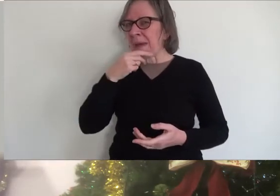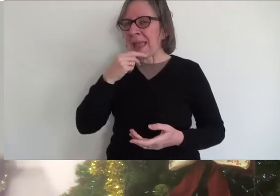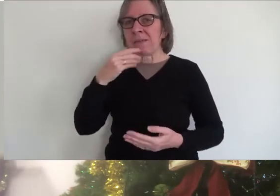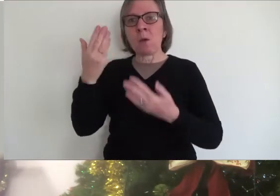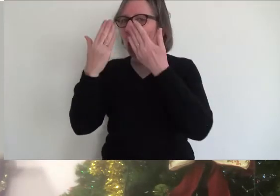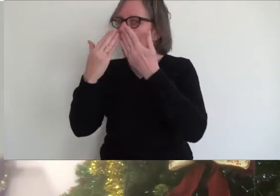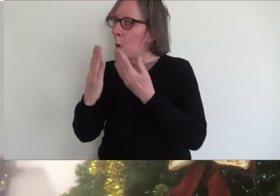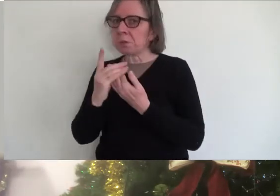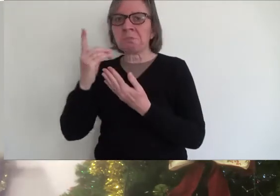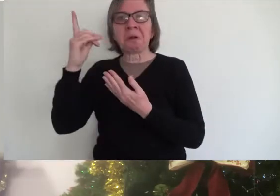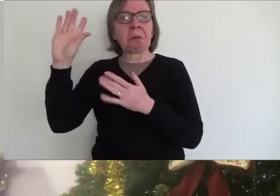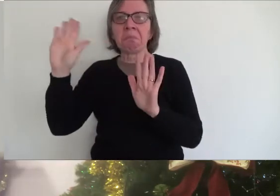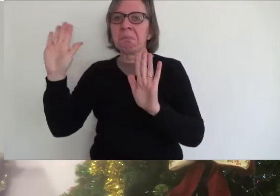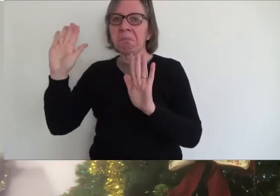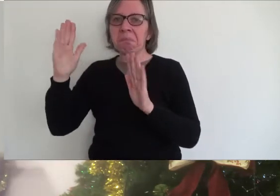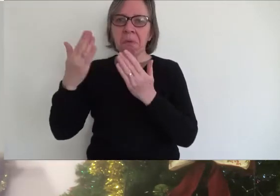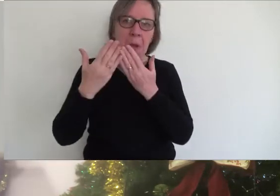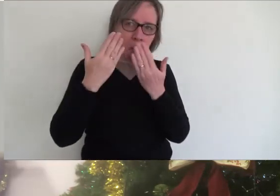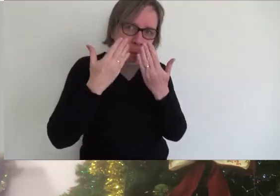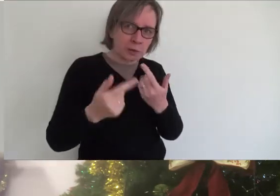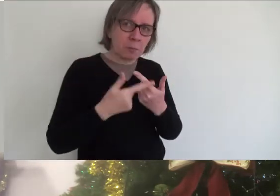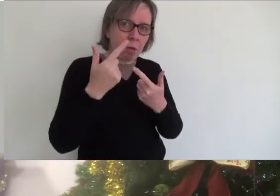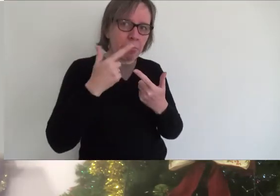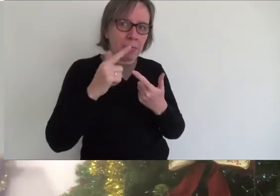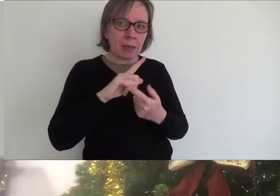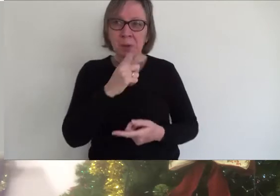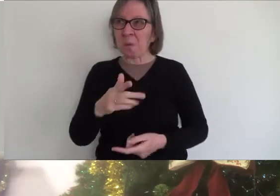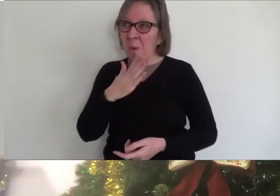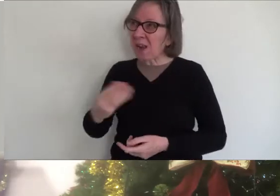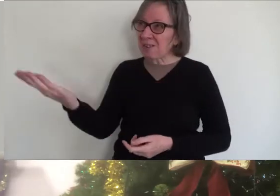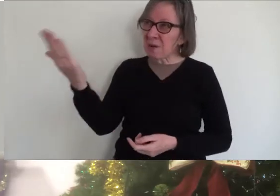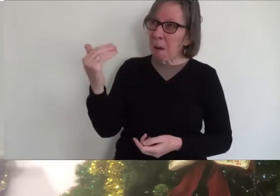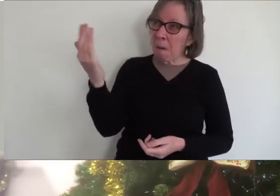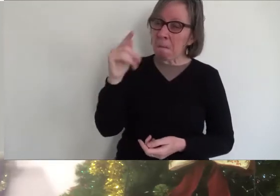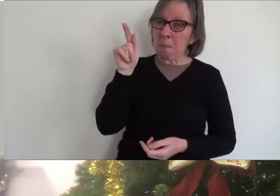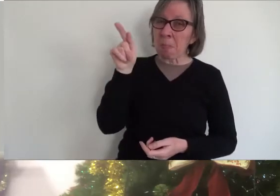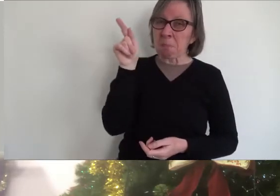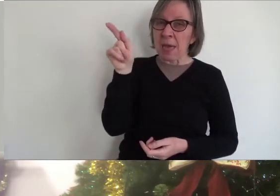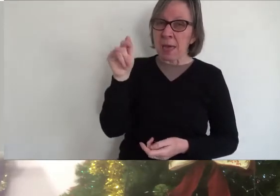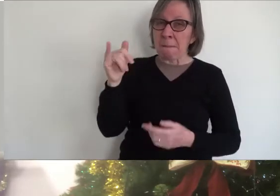had reached out to them. He reaches out to us. They had been dabbling in the occult,